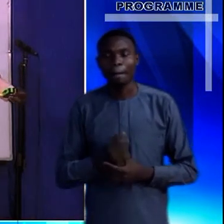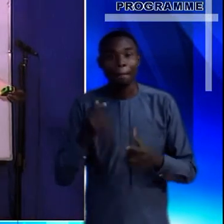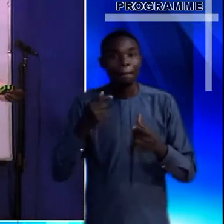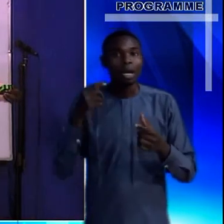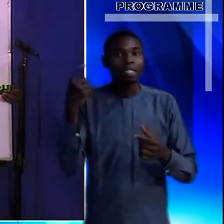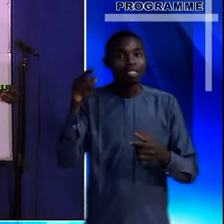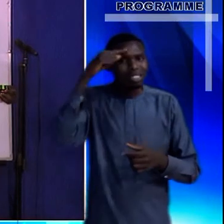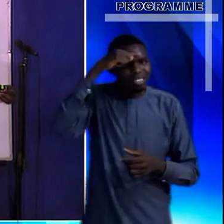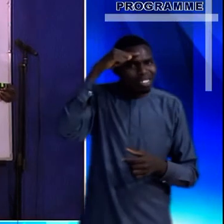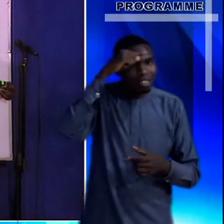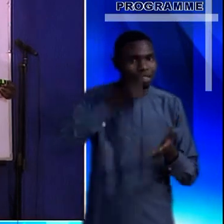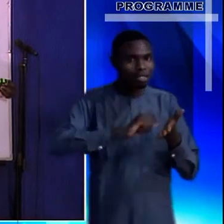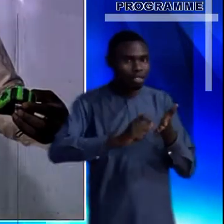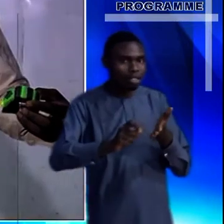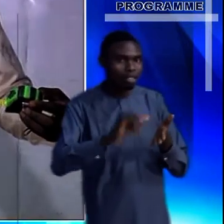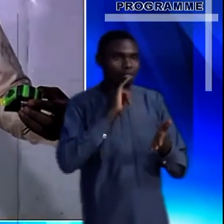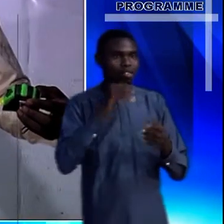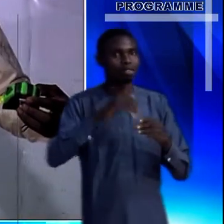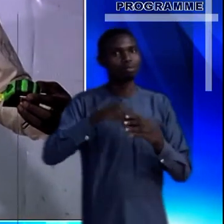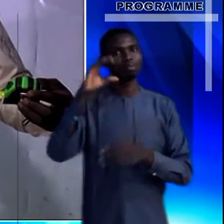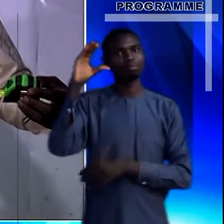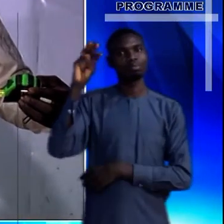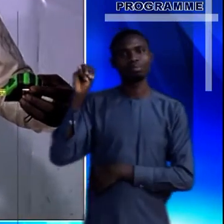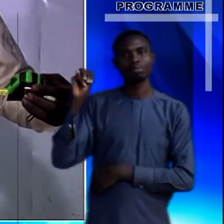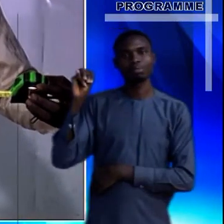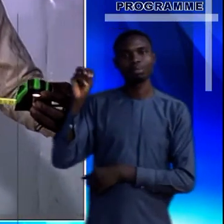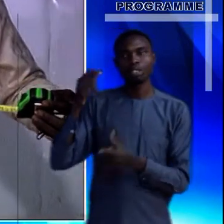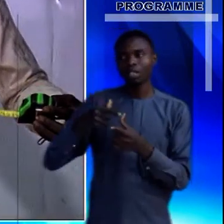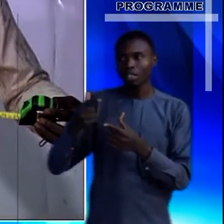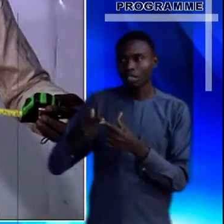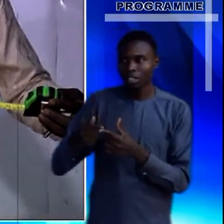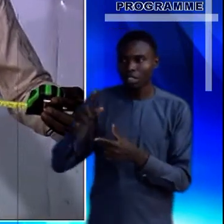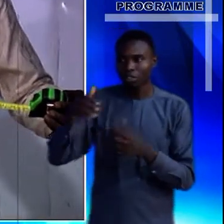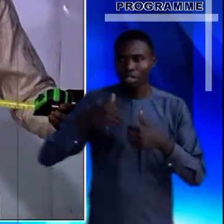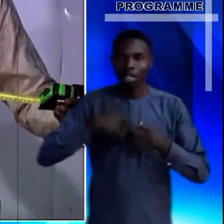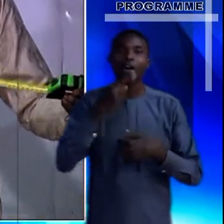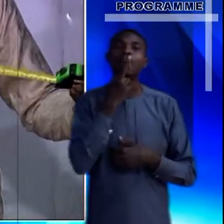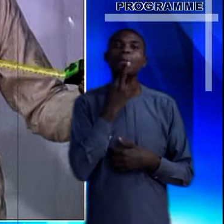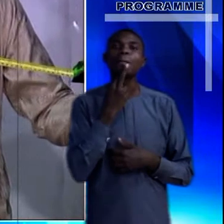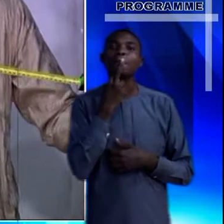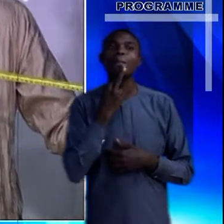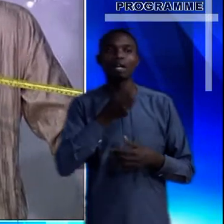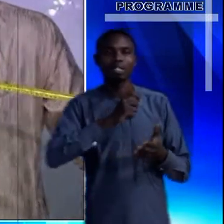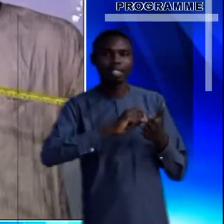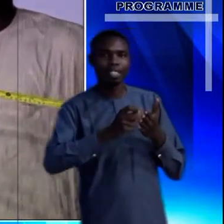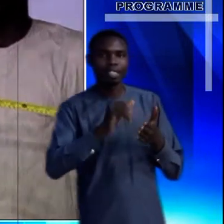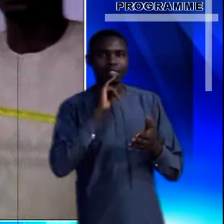From 1, 2, 3 up to 9. From 0, up to 9 is centimeters. This red